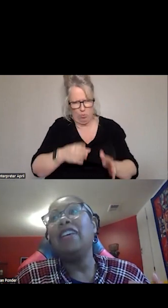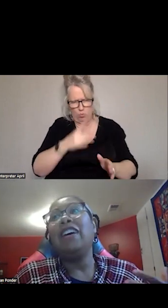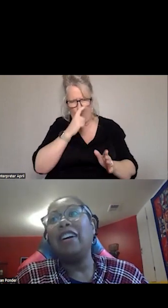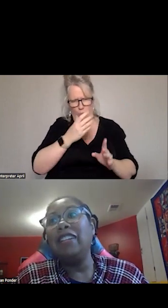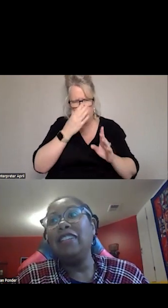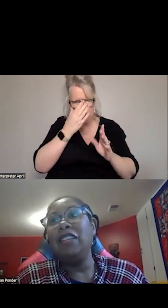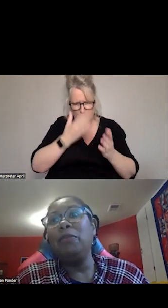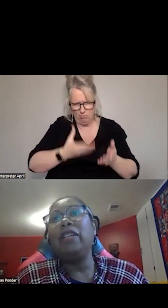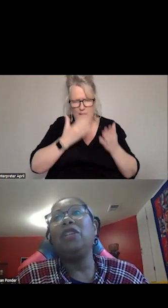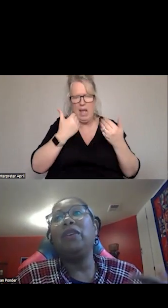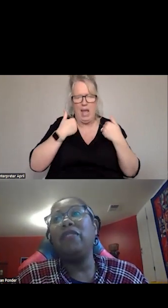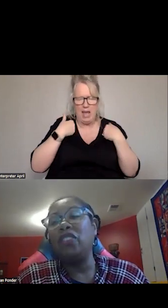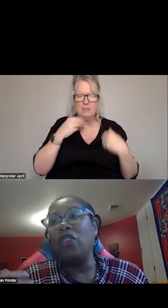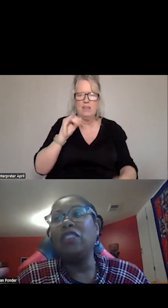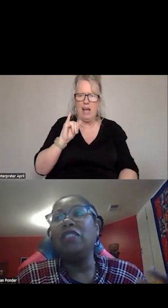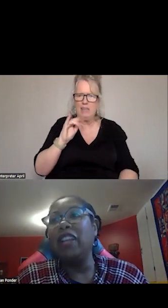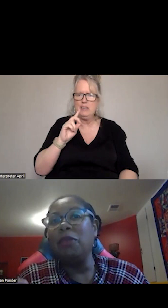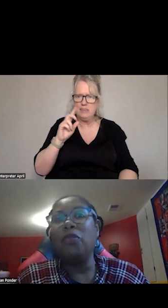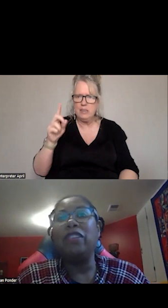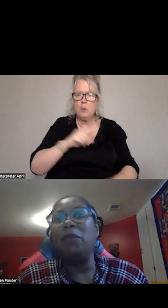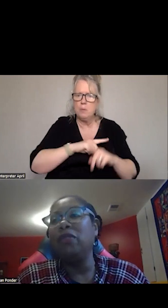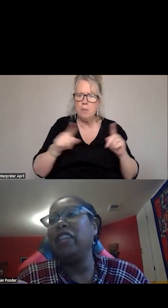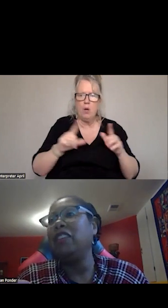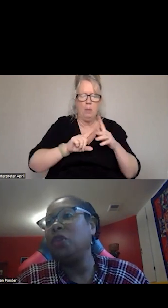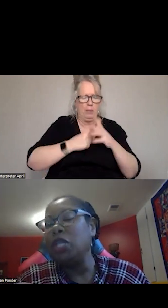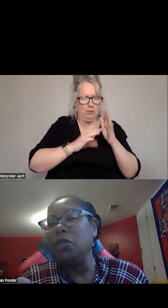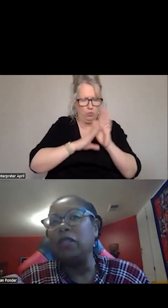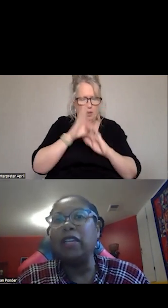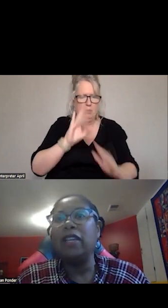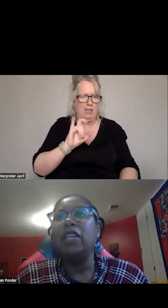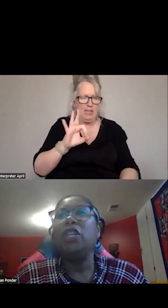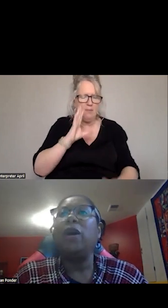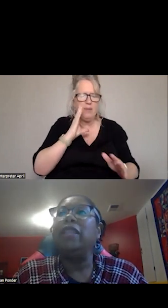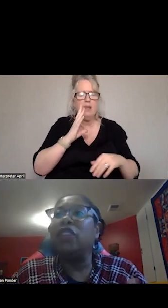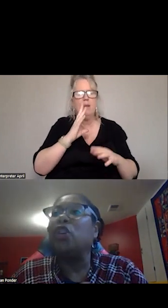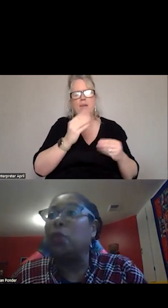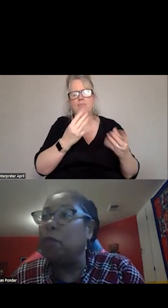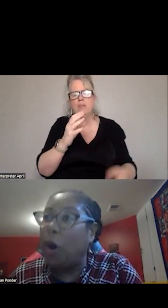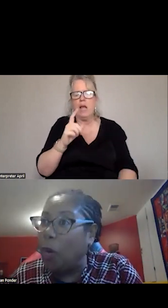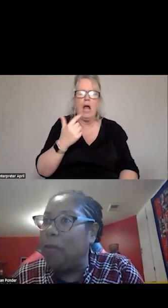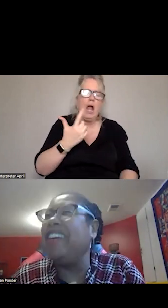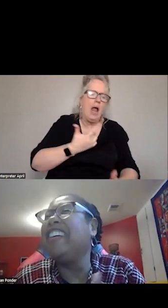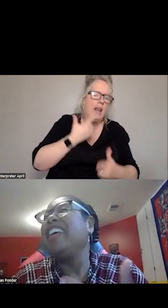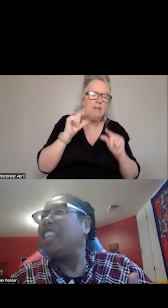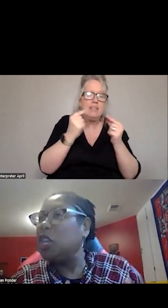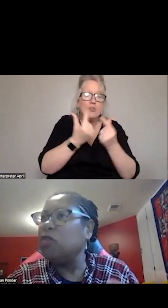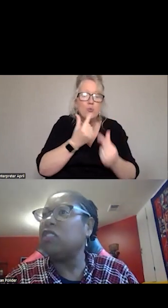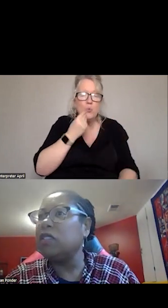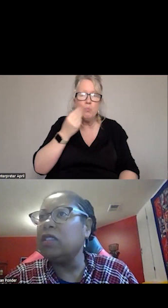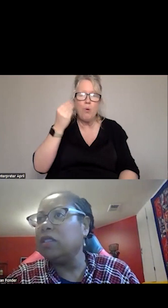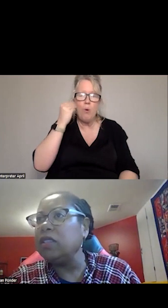has IDD, but, if it starts to develop, for example, if they give you clues like, I live in a group home,